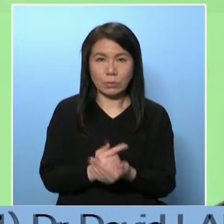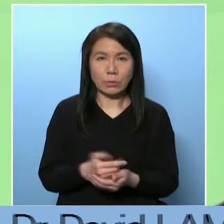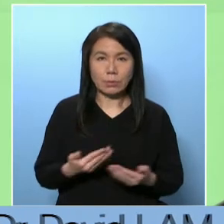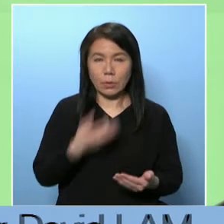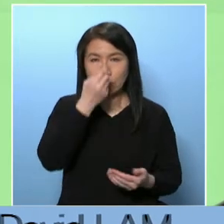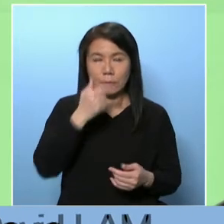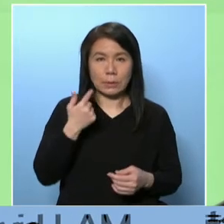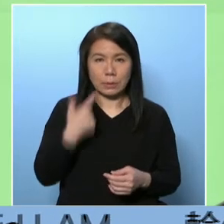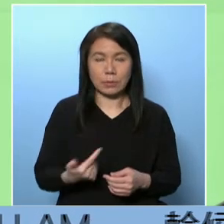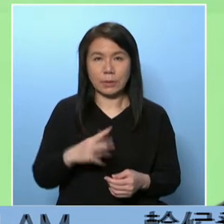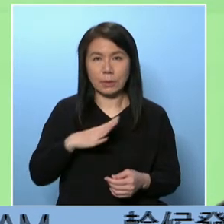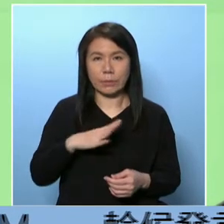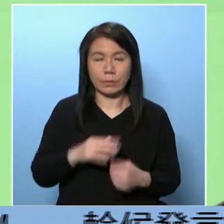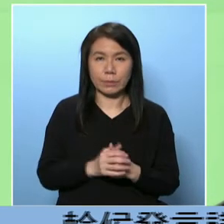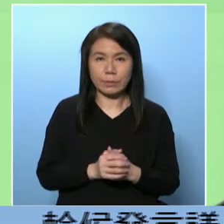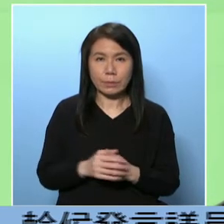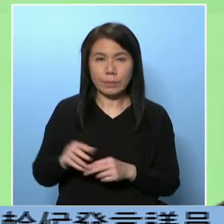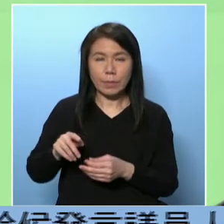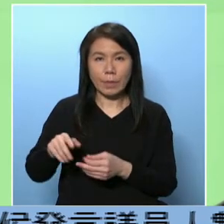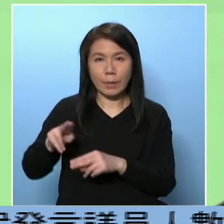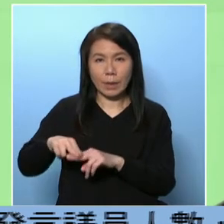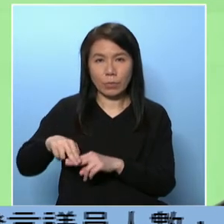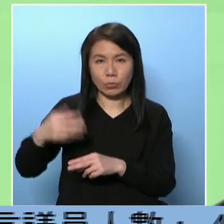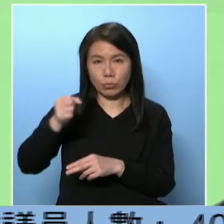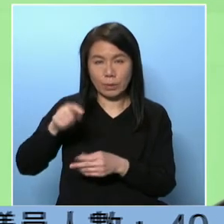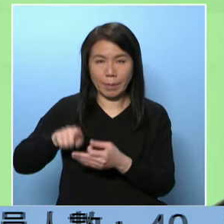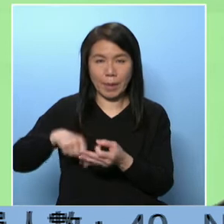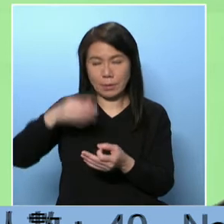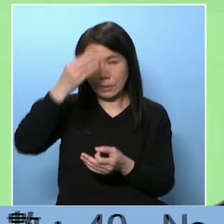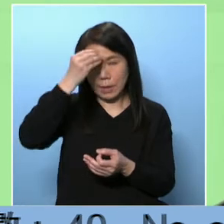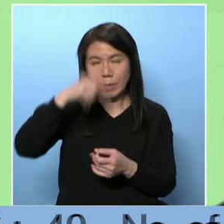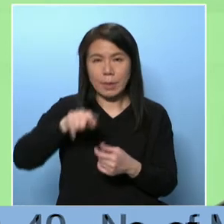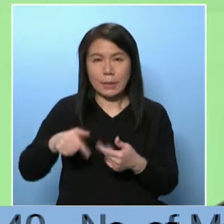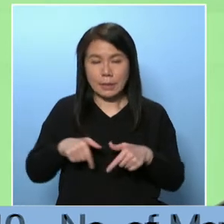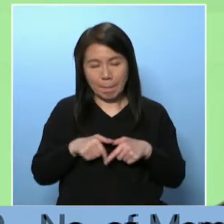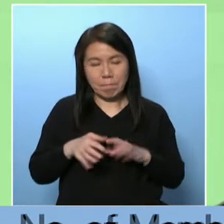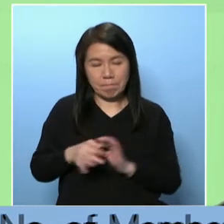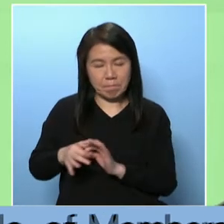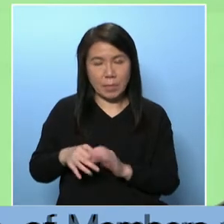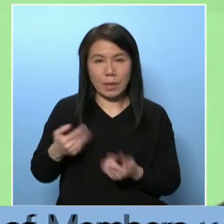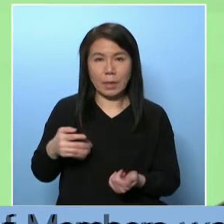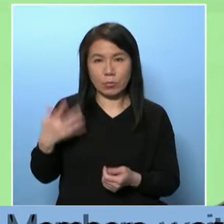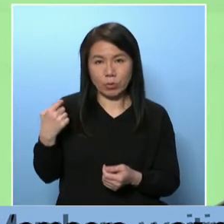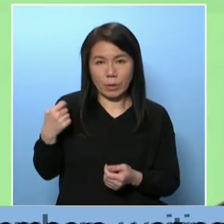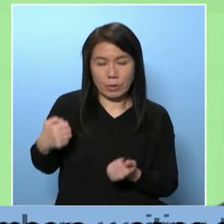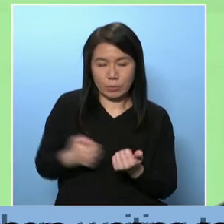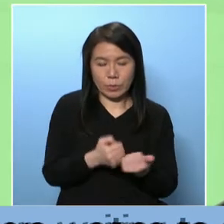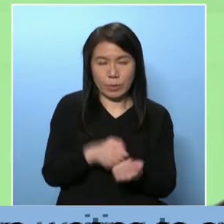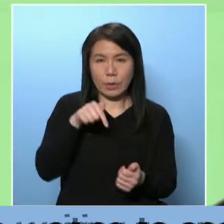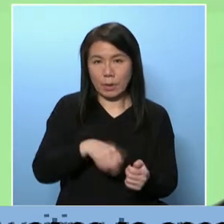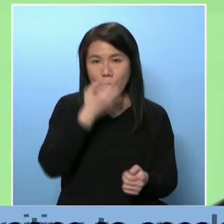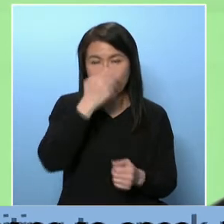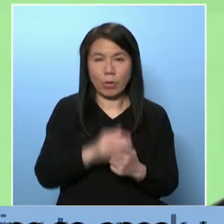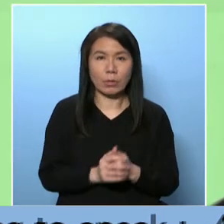critical time, and this is the crux of the whole thing. And therefore, this situation has also been very close